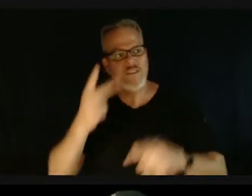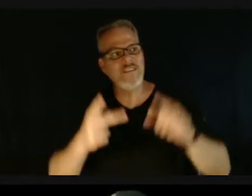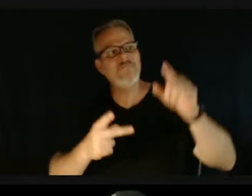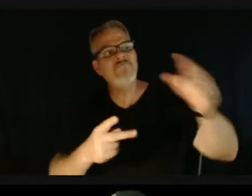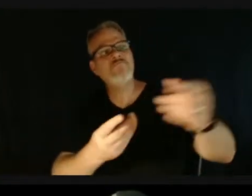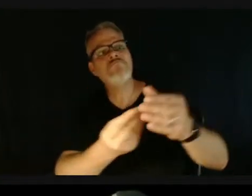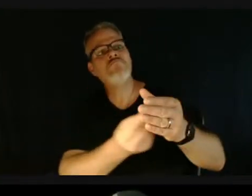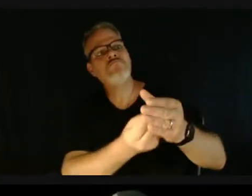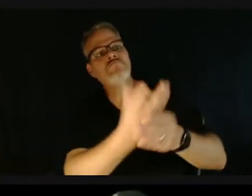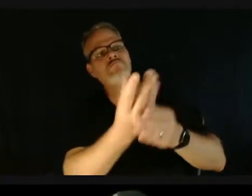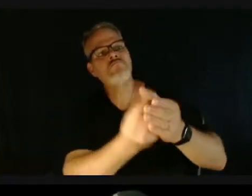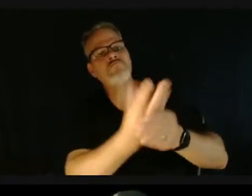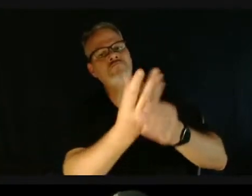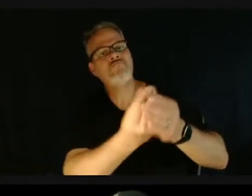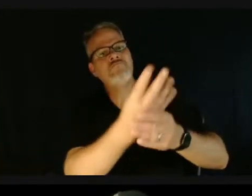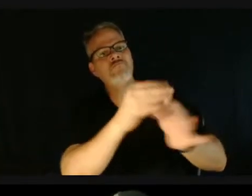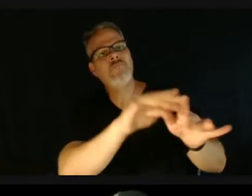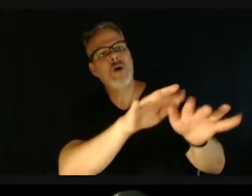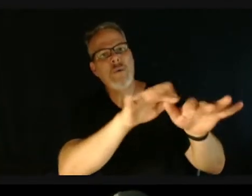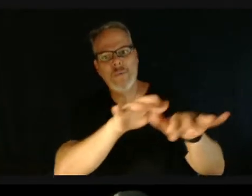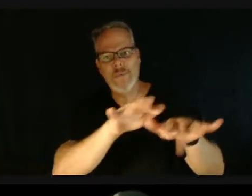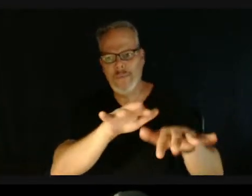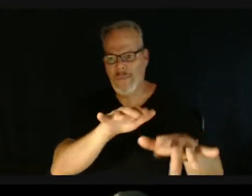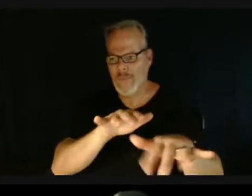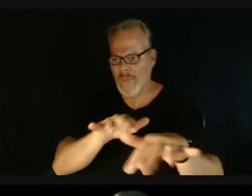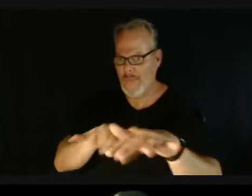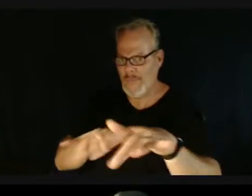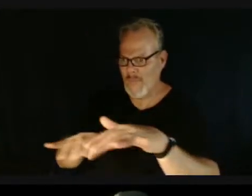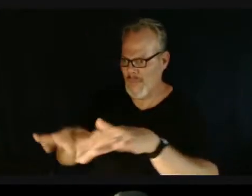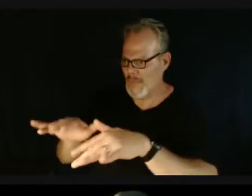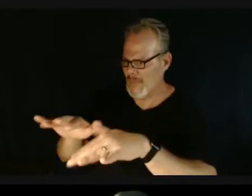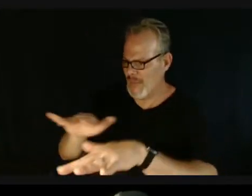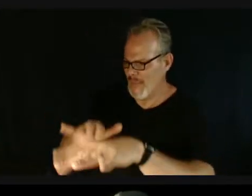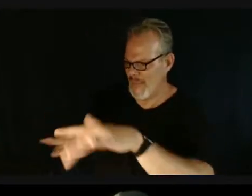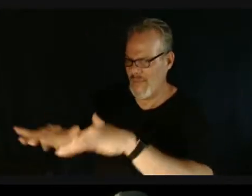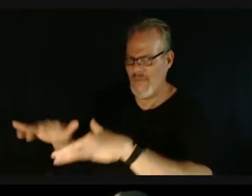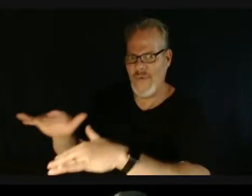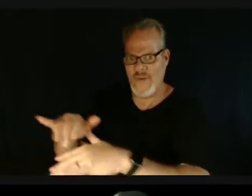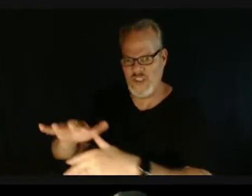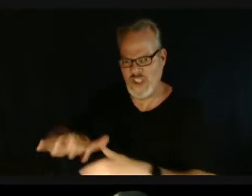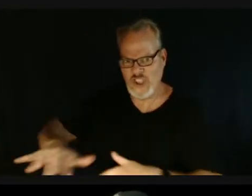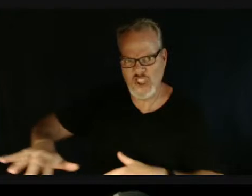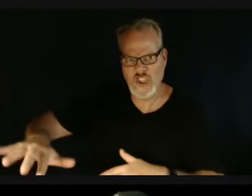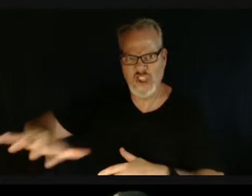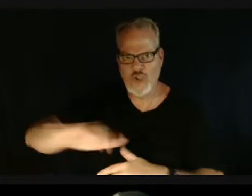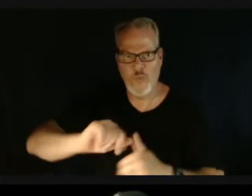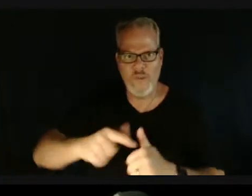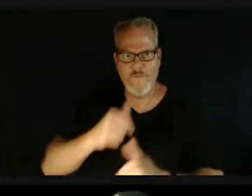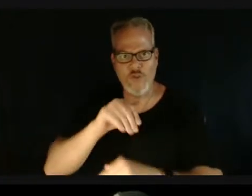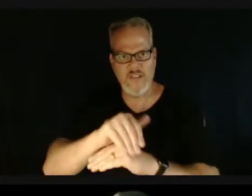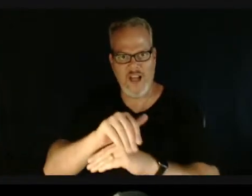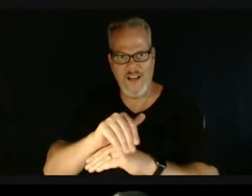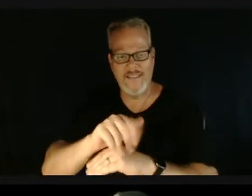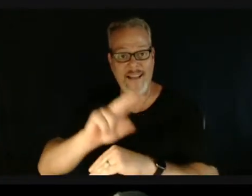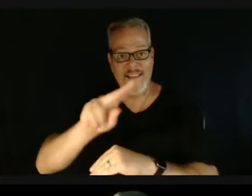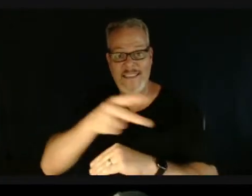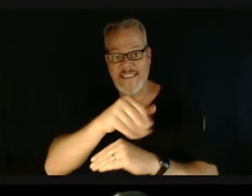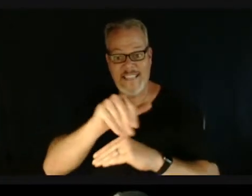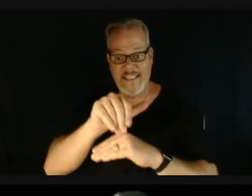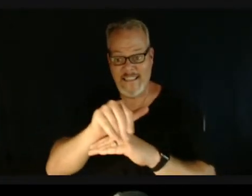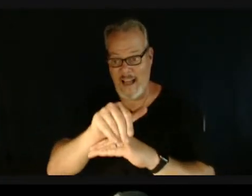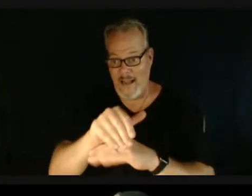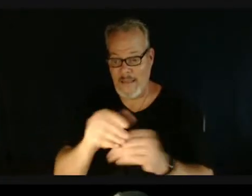fountains, lava flows crossing the crater floor, and then oozing up all through here on the first night. And by the second night, those flows reach close to the